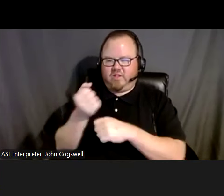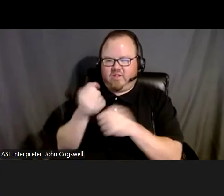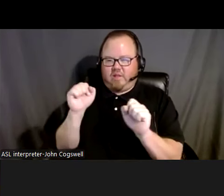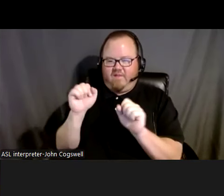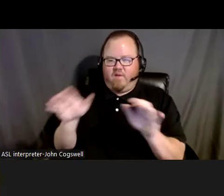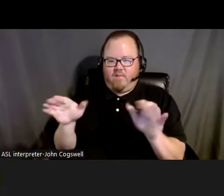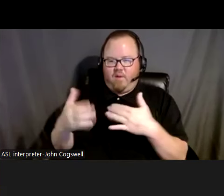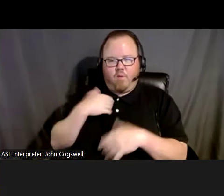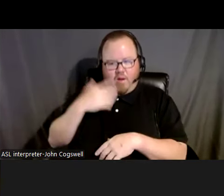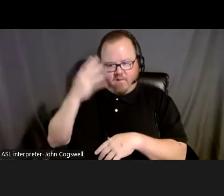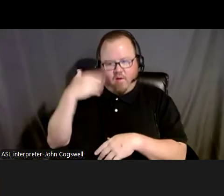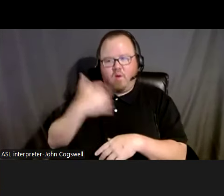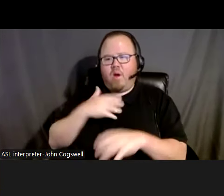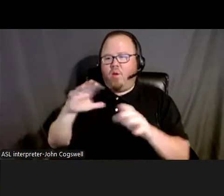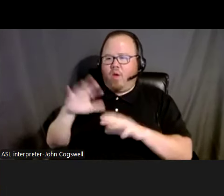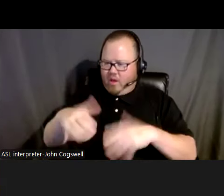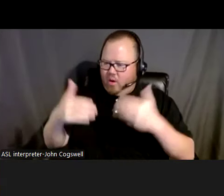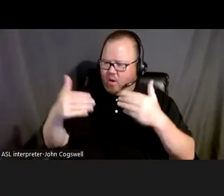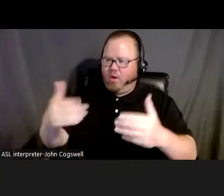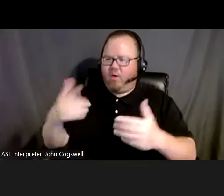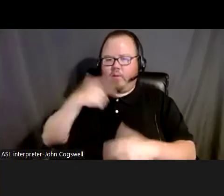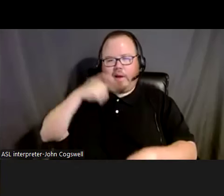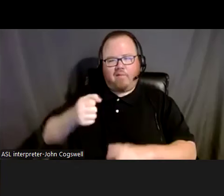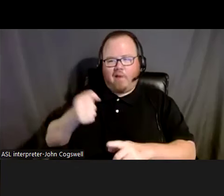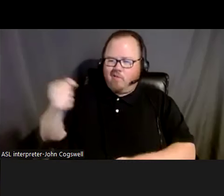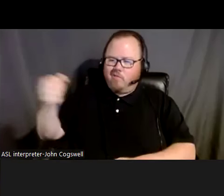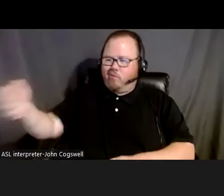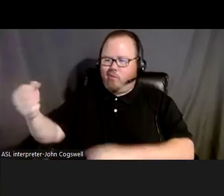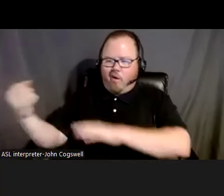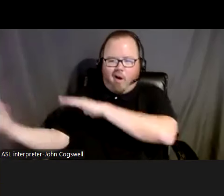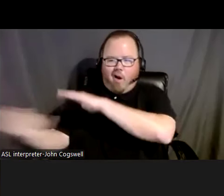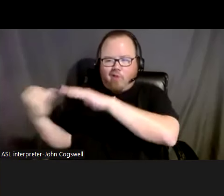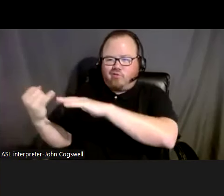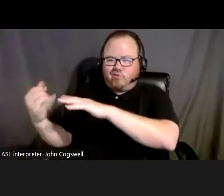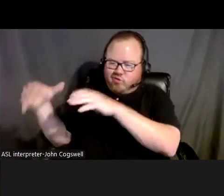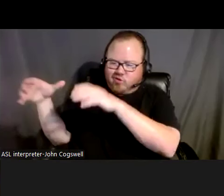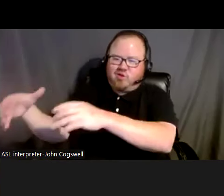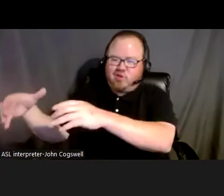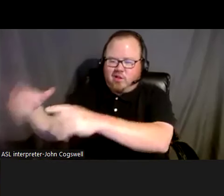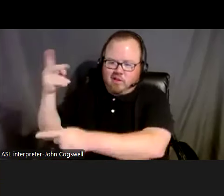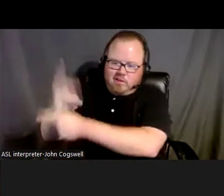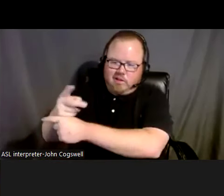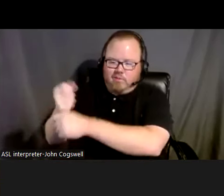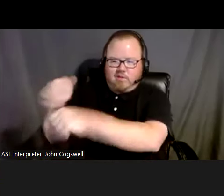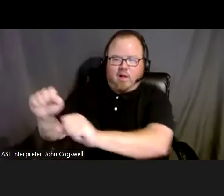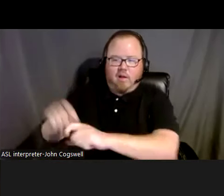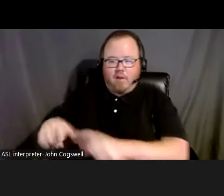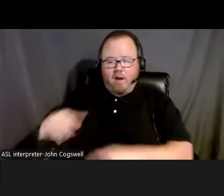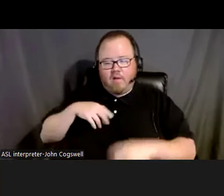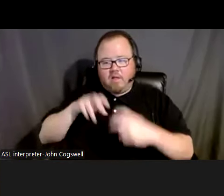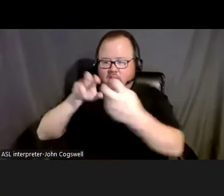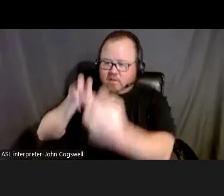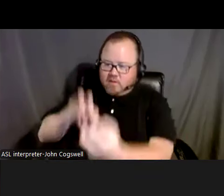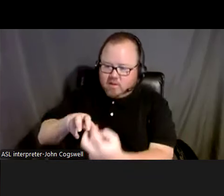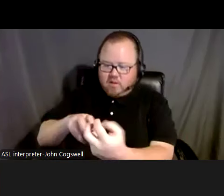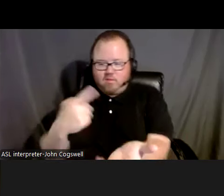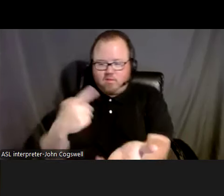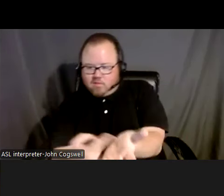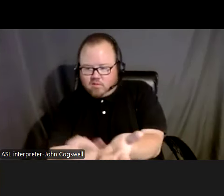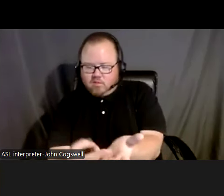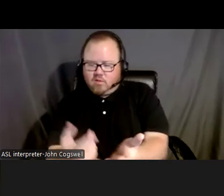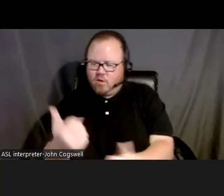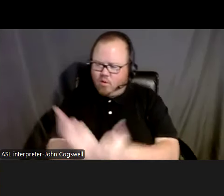we thought we just need to put them in a box and keep them safe. But if we sit down and we talk with people and we say,